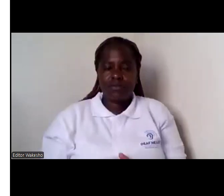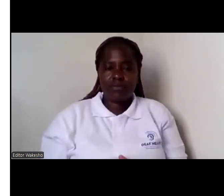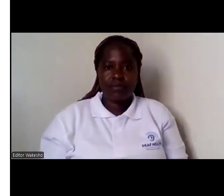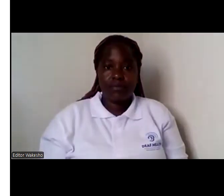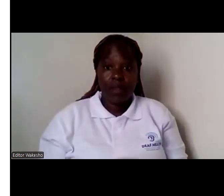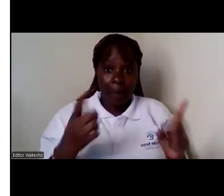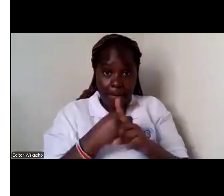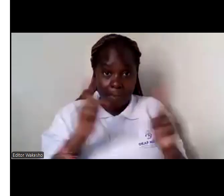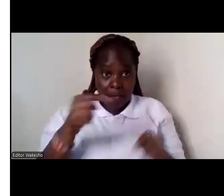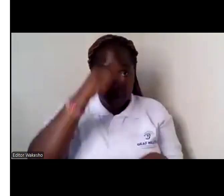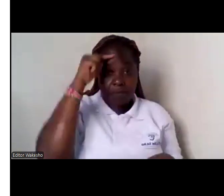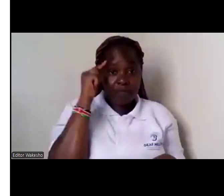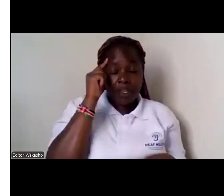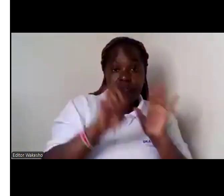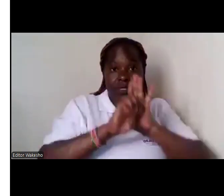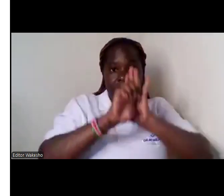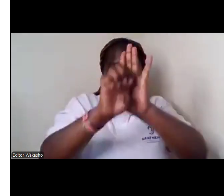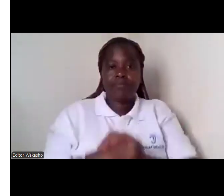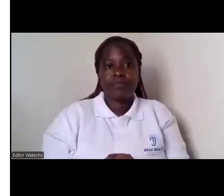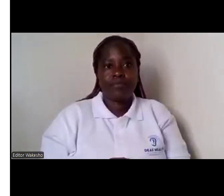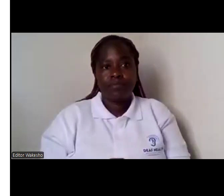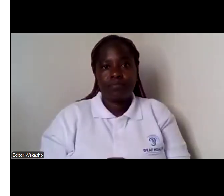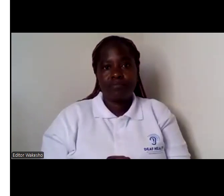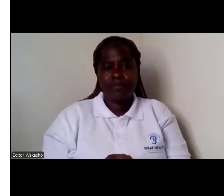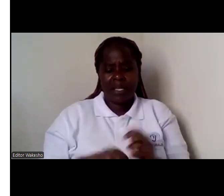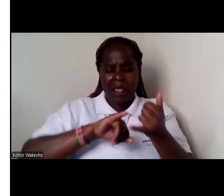But because, let's give an example. Someone has just gotten married